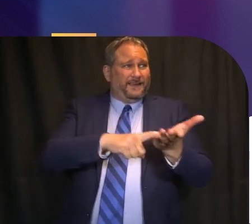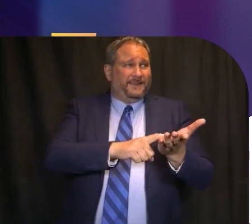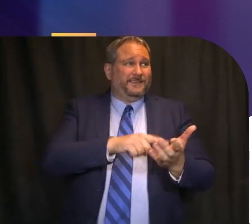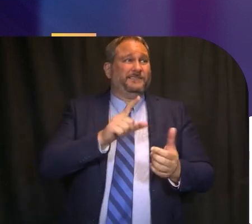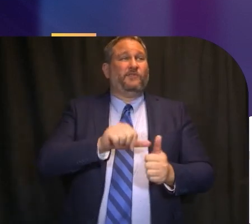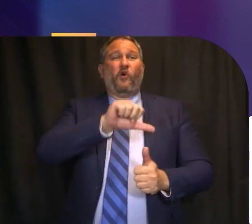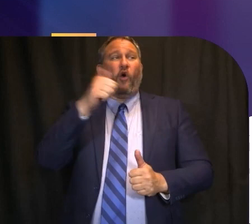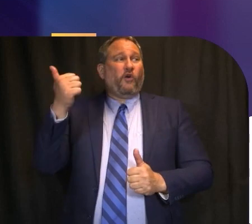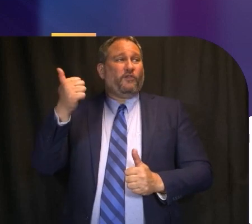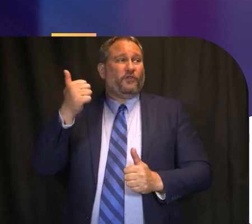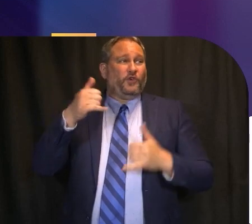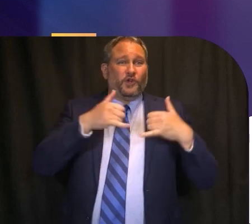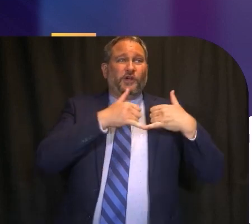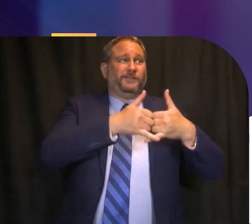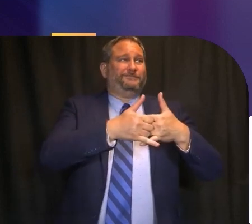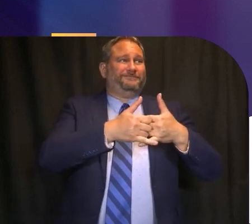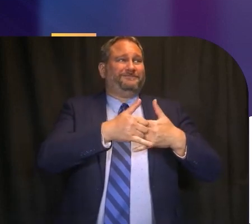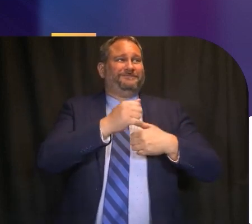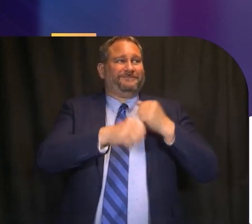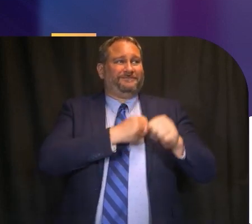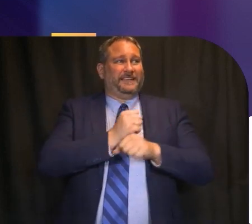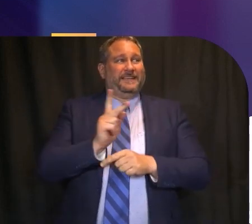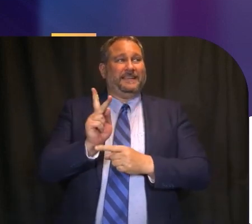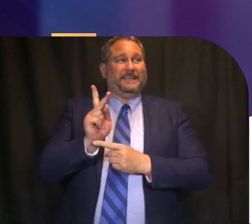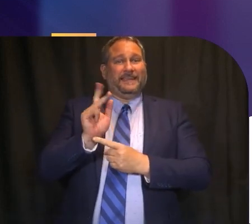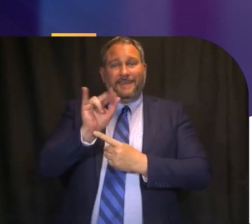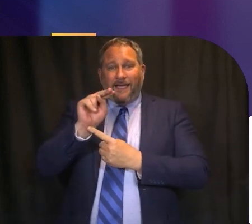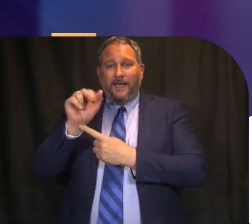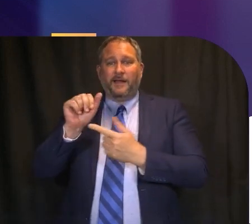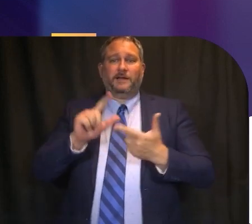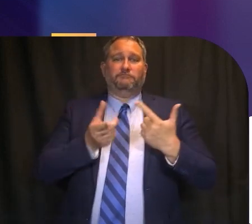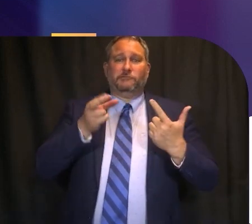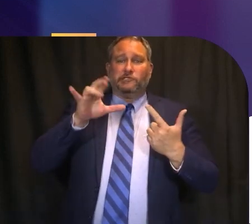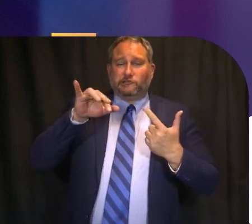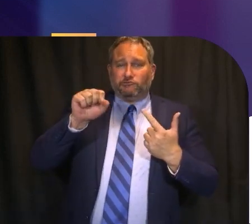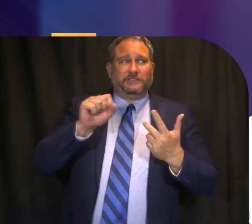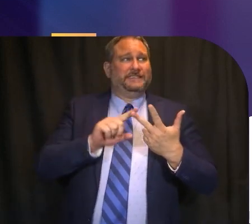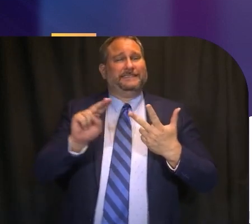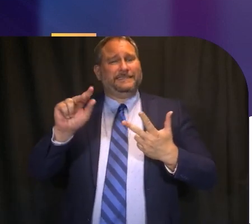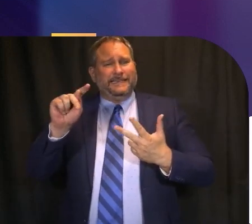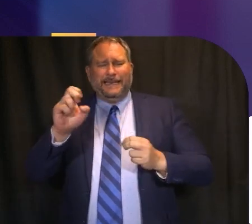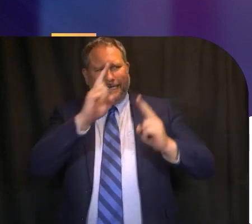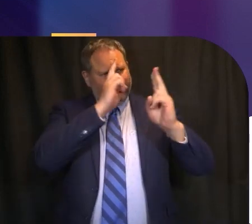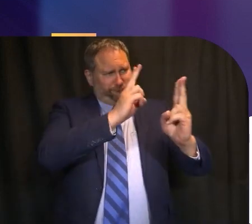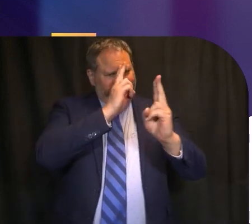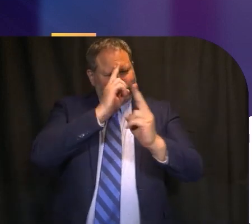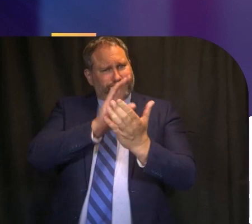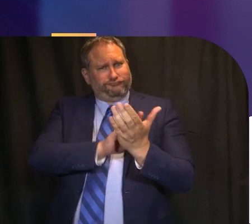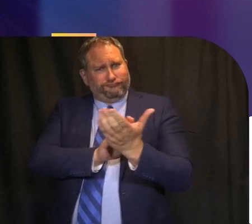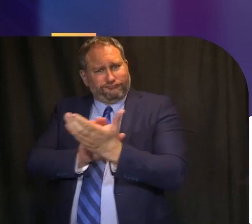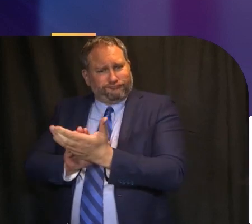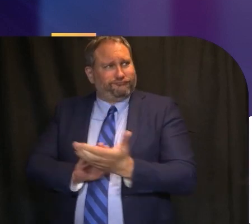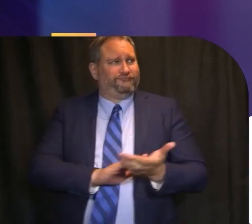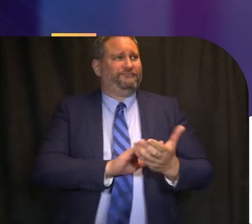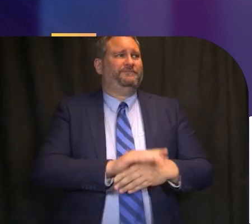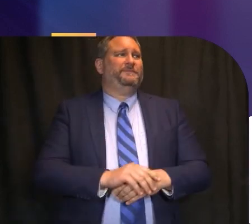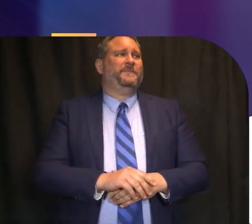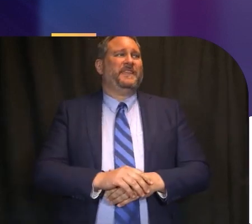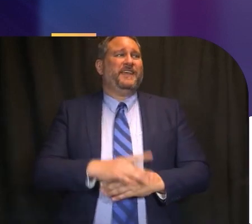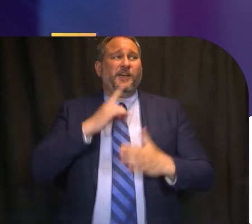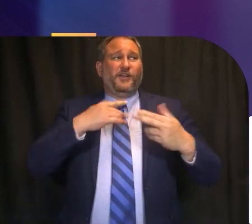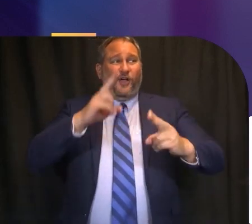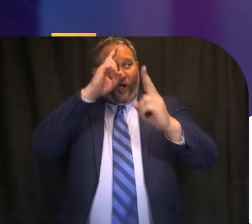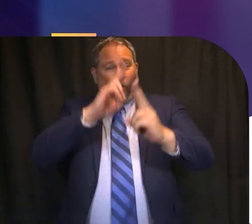It's your future, that we're working toward. And the fact that you're out there making a difference is really important to all of